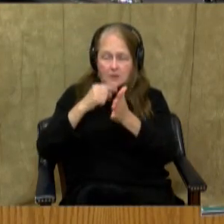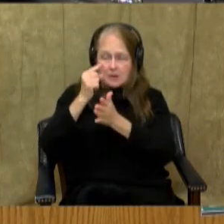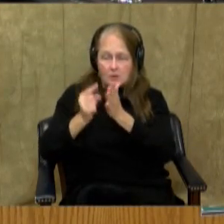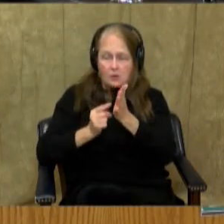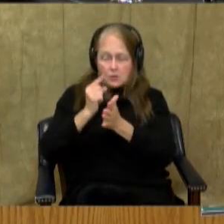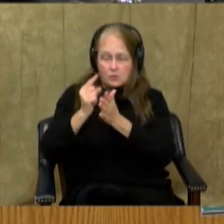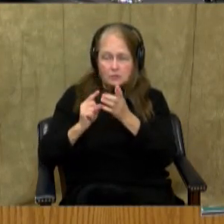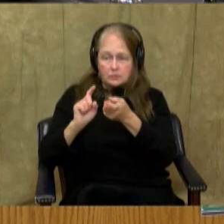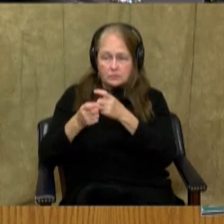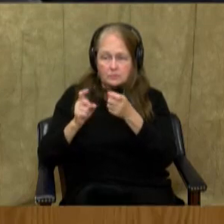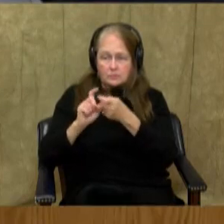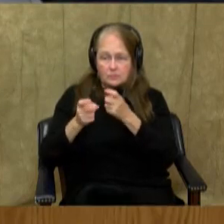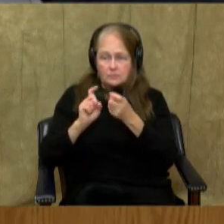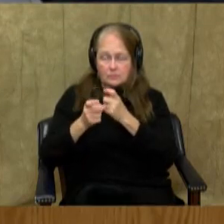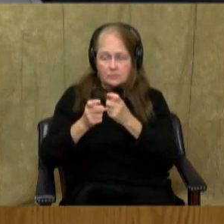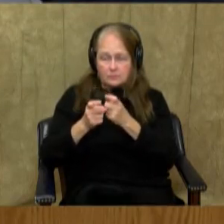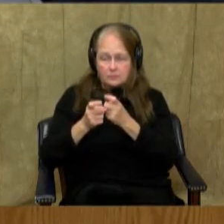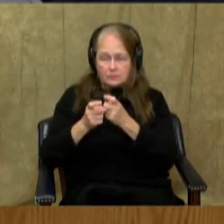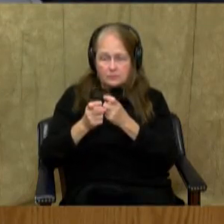changes. Let me